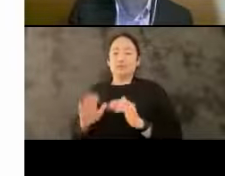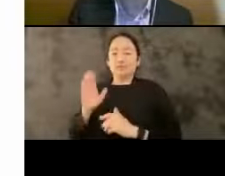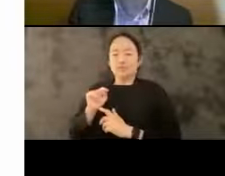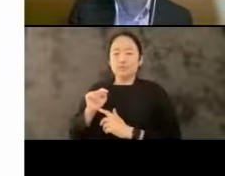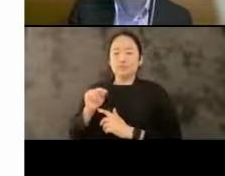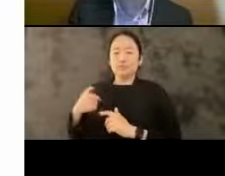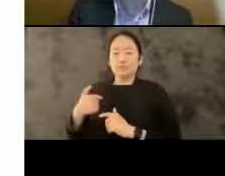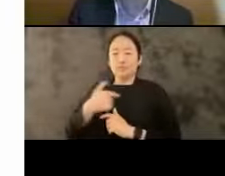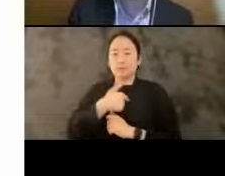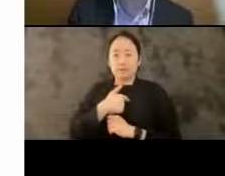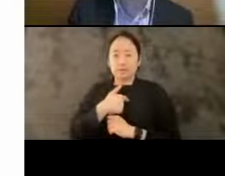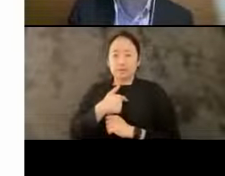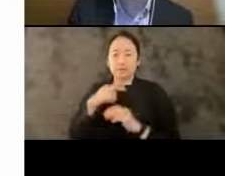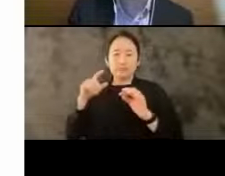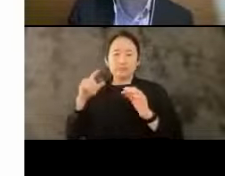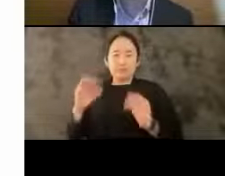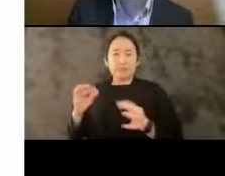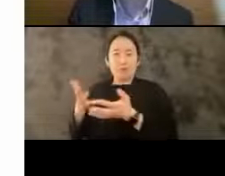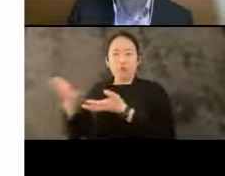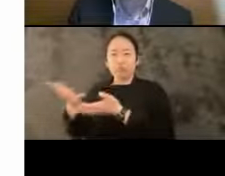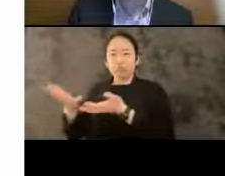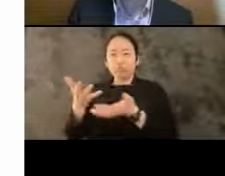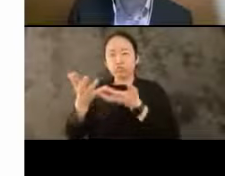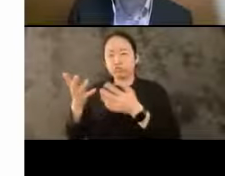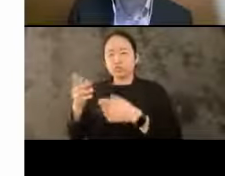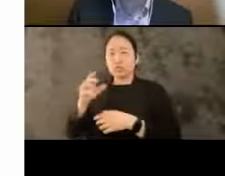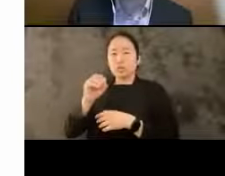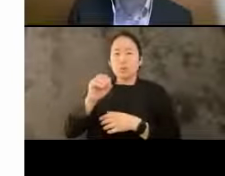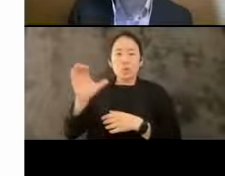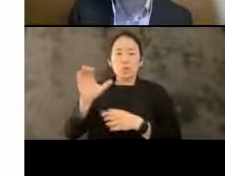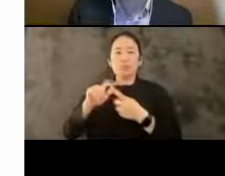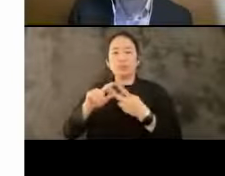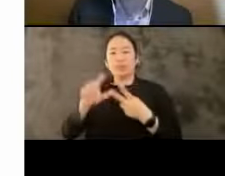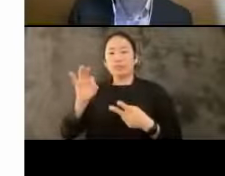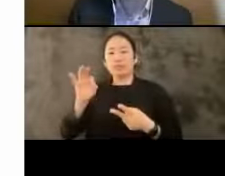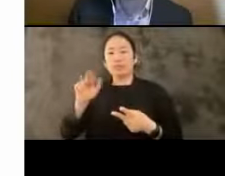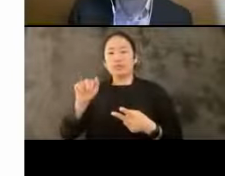we're definitely in conversations with Oak Creek and Franklin on